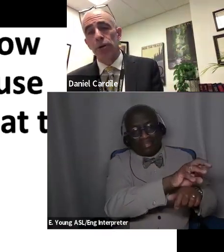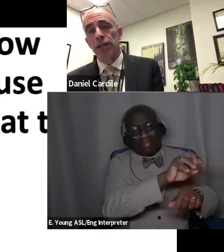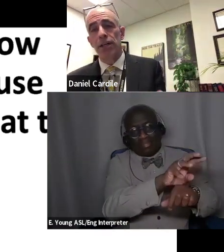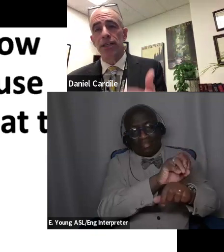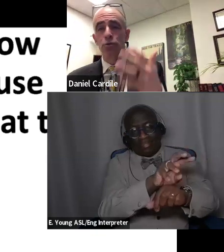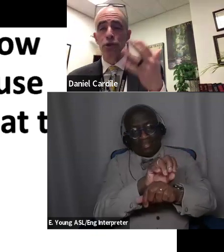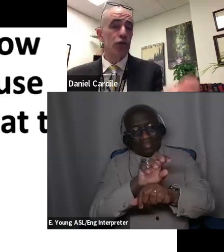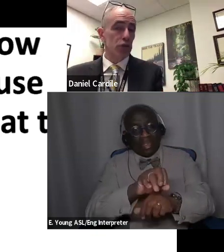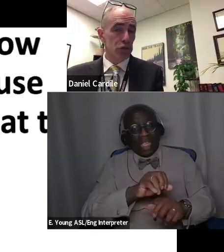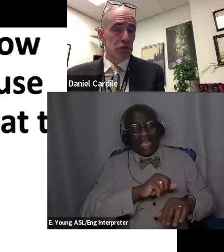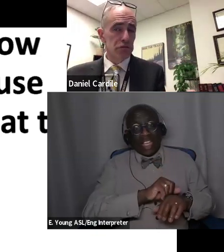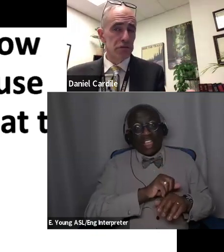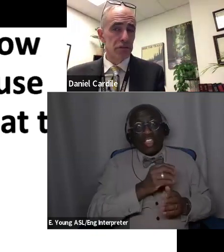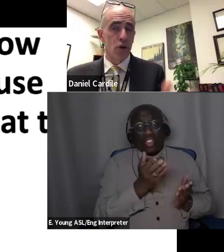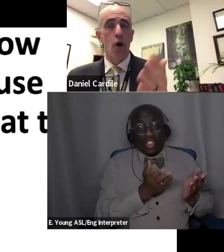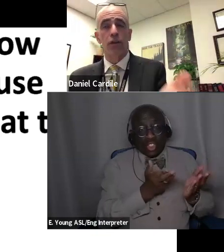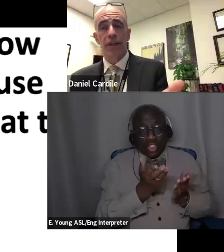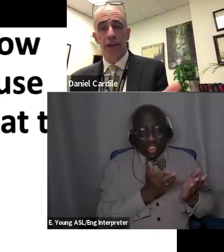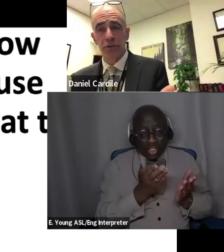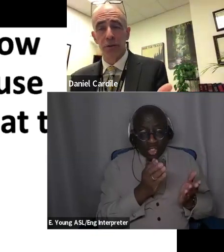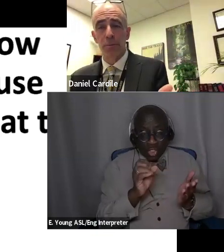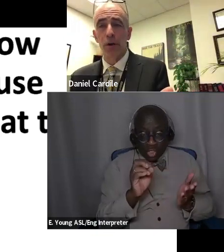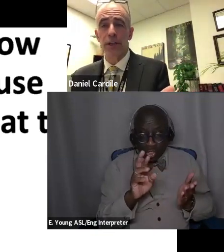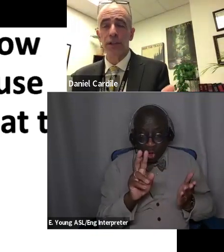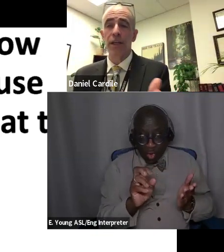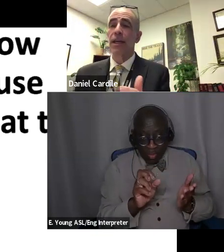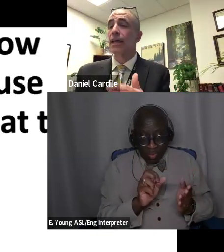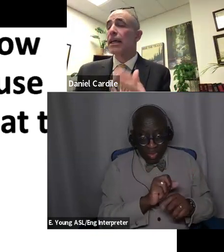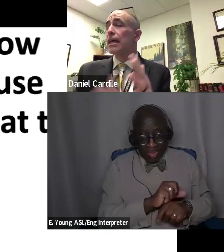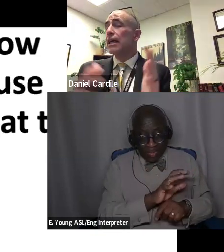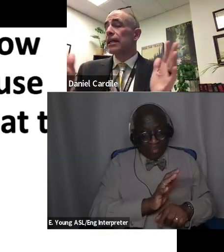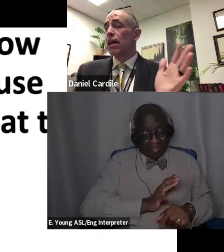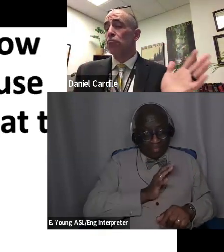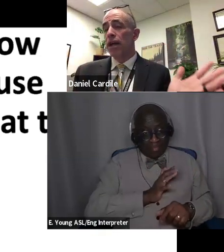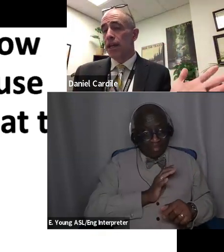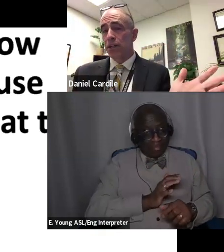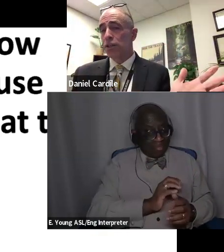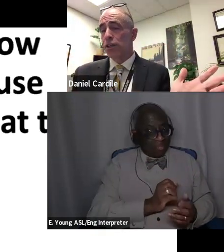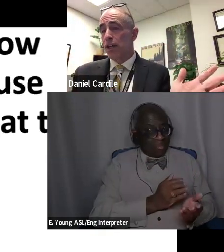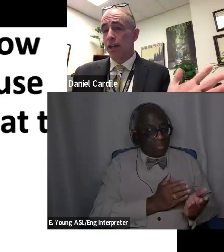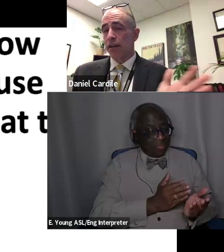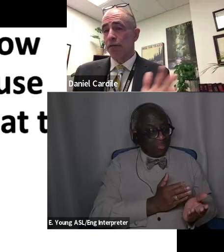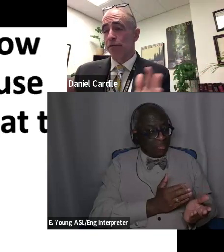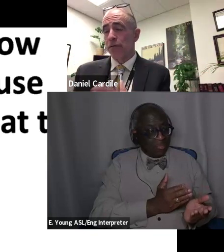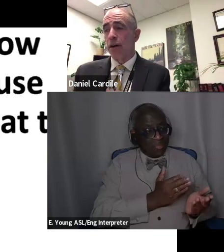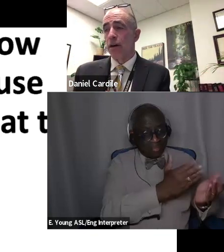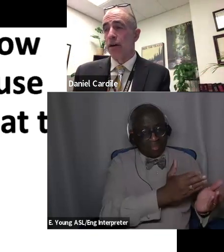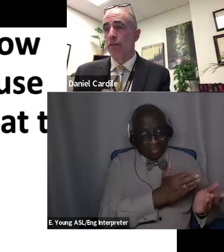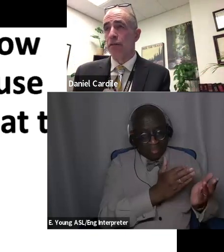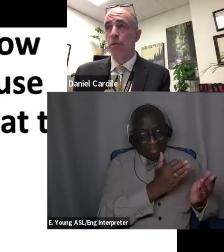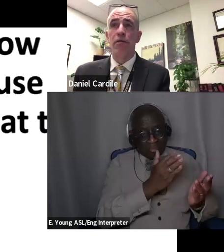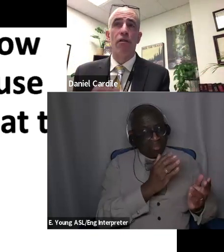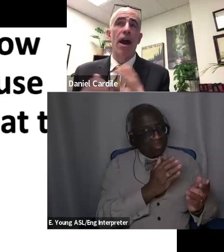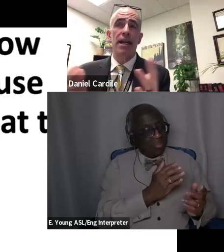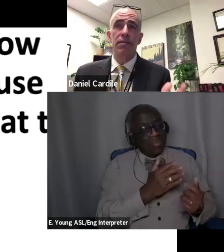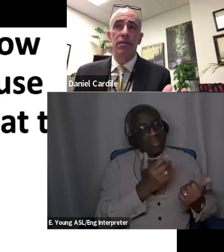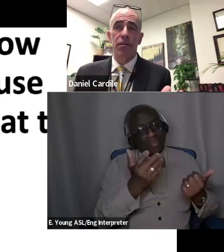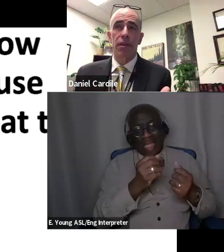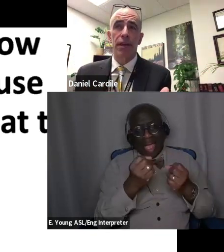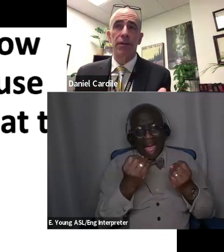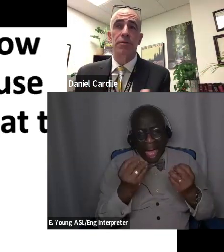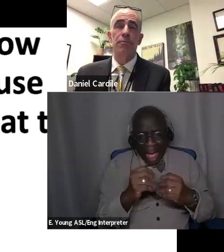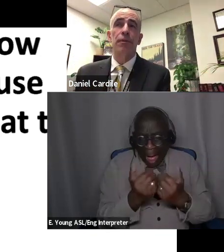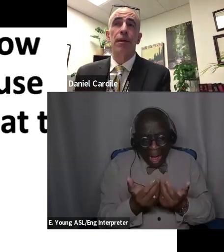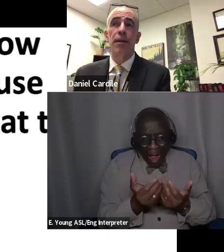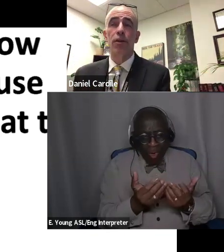exactly how it is that you serve all of the interested parties can range from a variety of